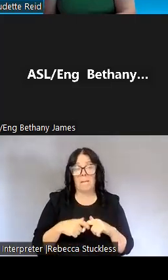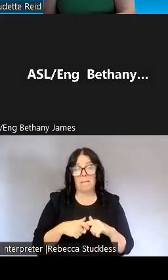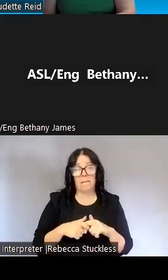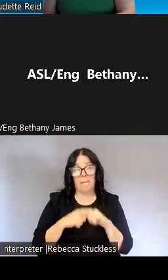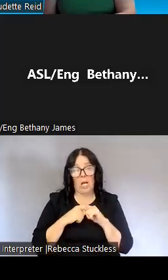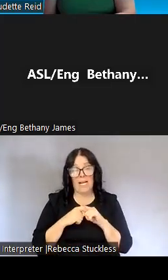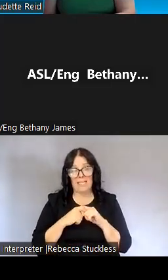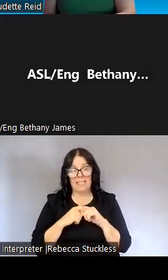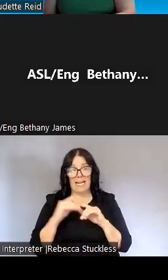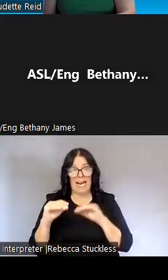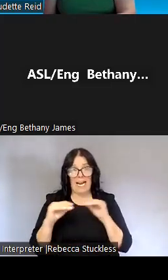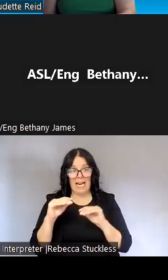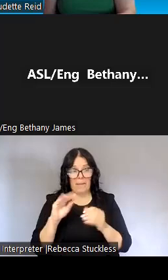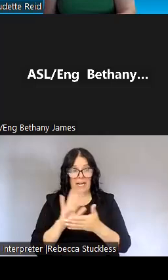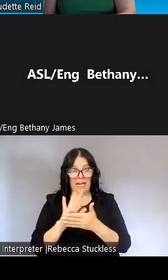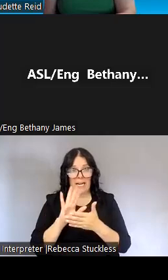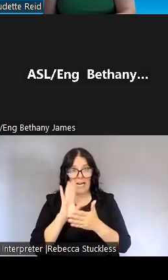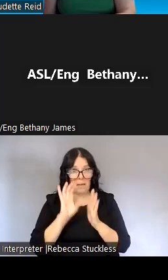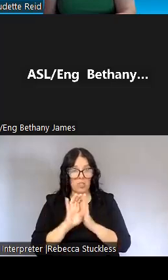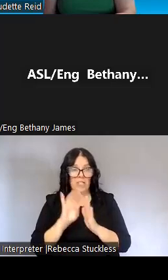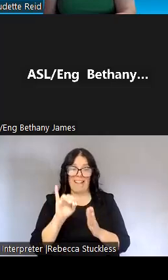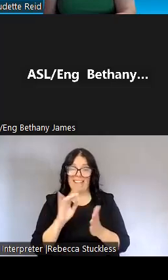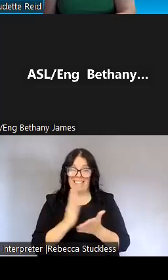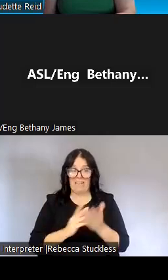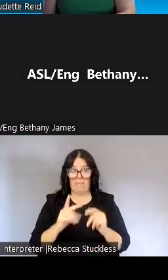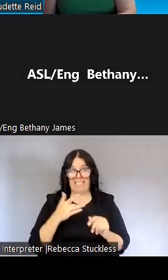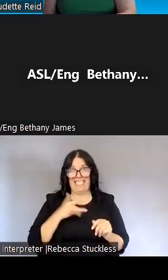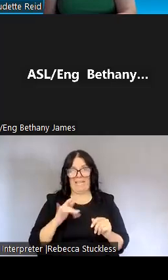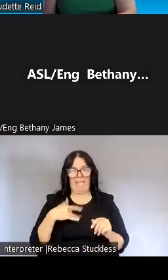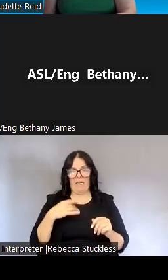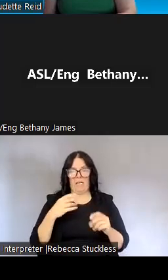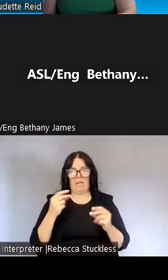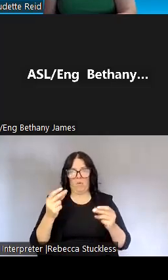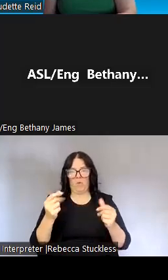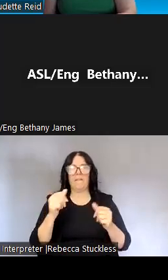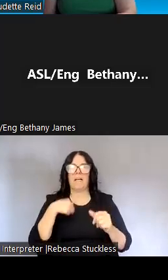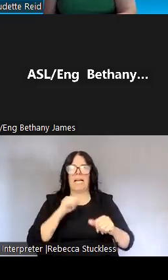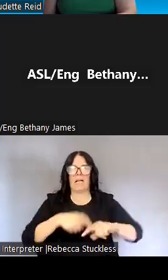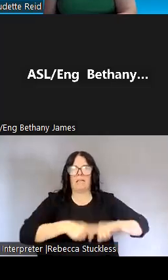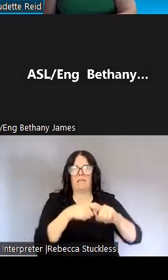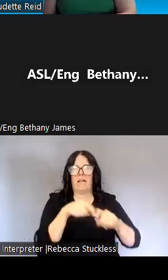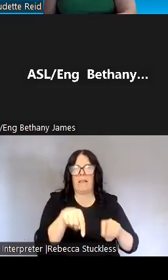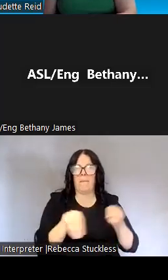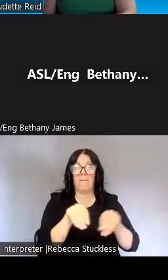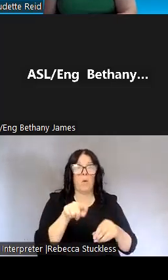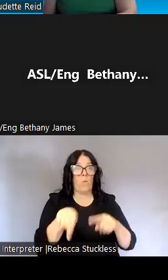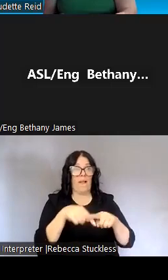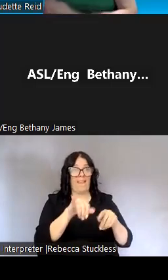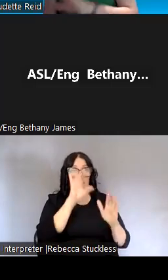are sensitive to rapid movement, and so you can automatically stop the motion in animated